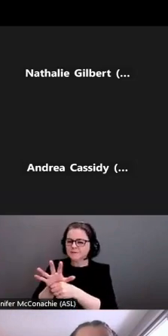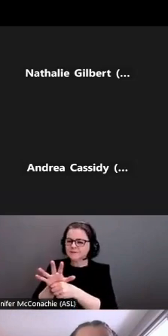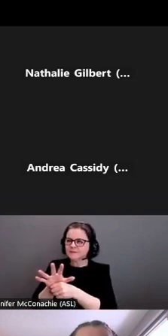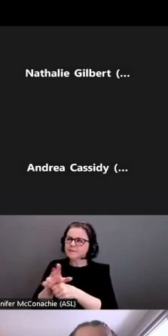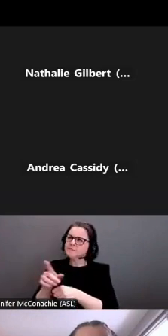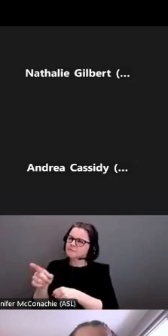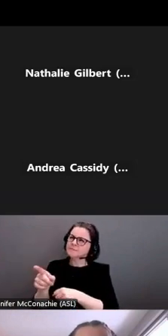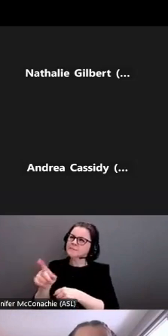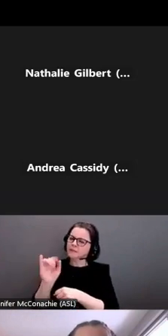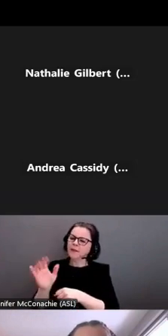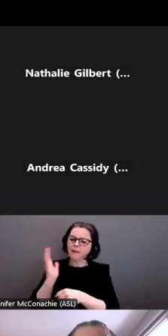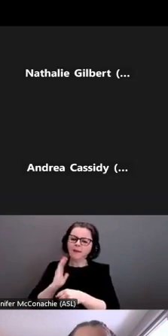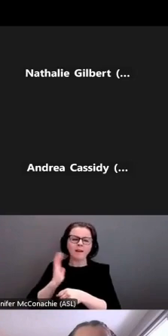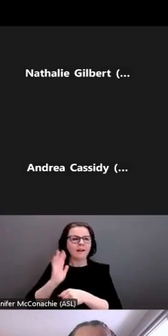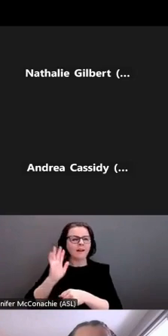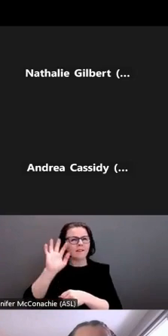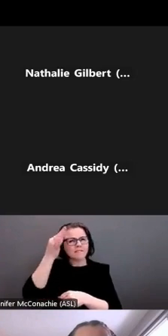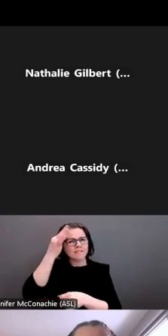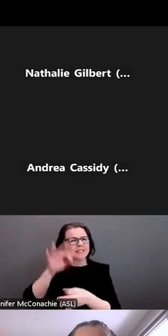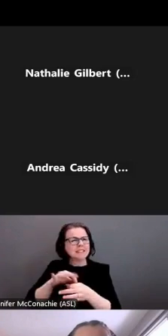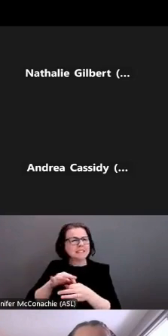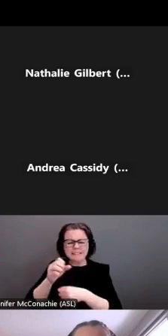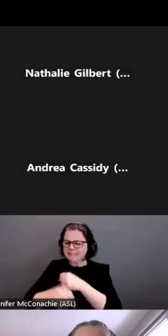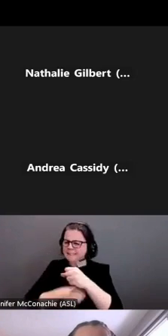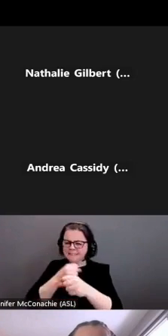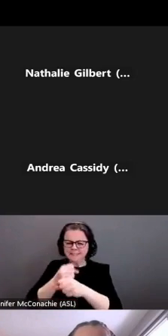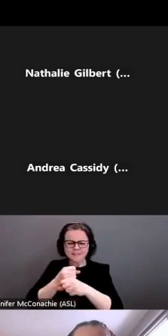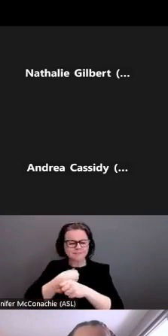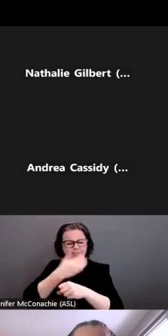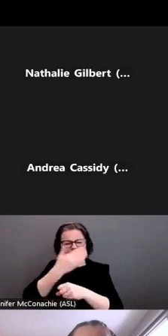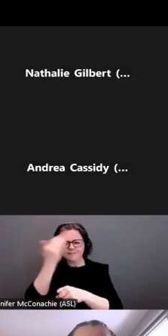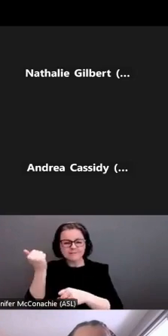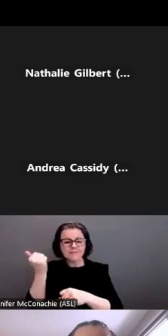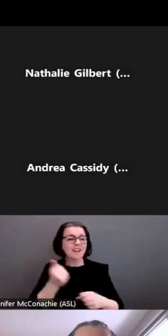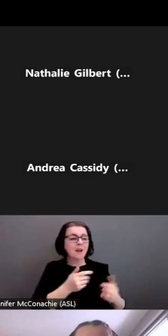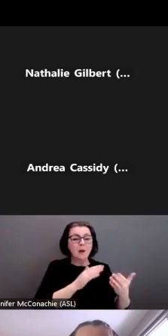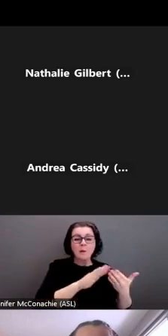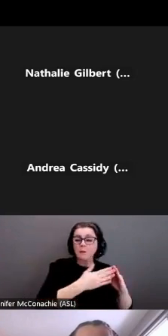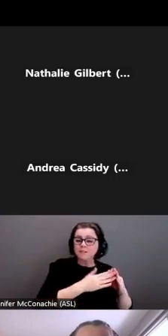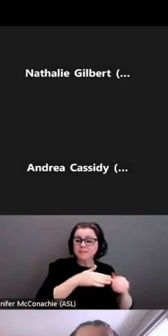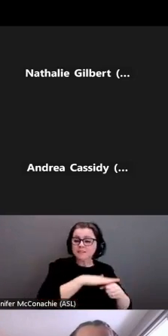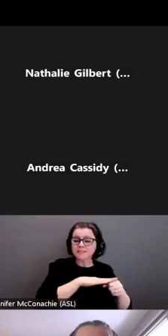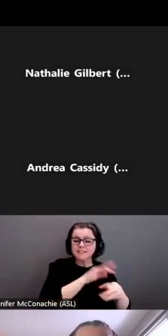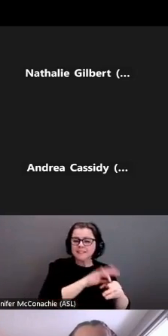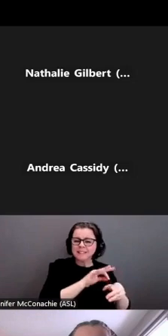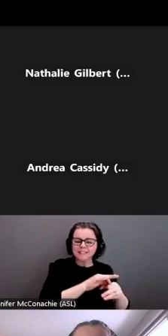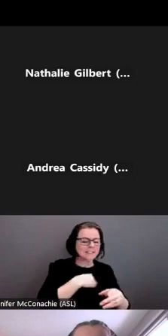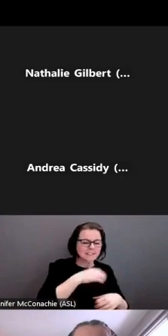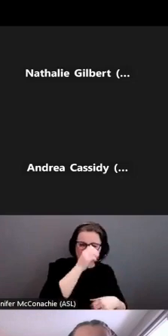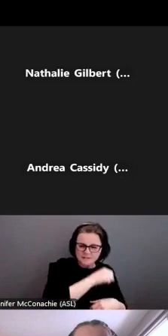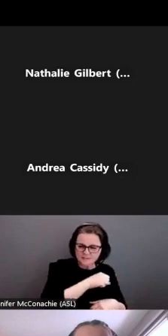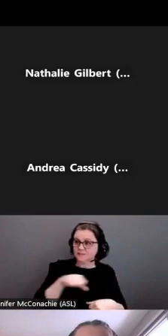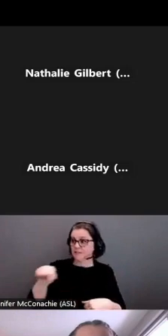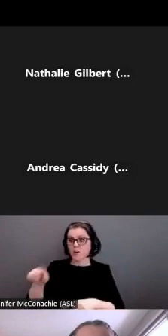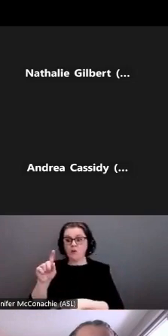federal elections. I'm forgetting the year, but I missed the municipal election. So yeah, this was my first elections that I was voting for. It